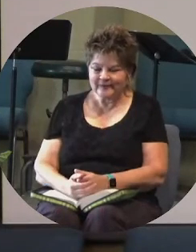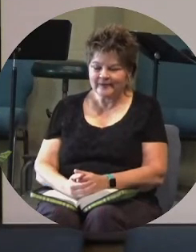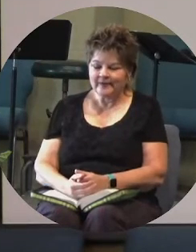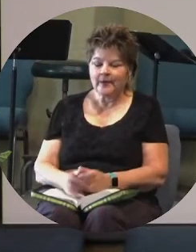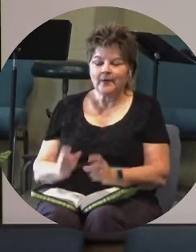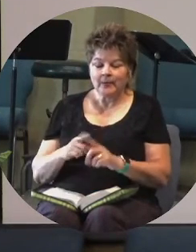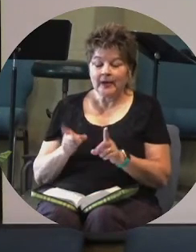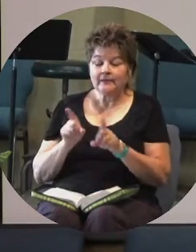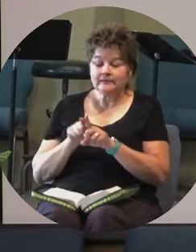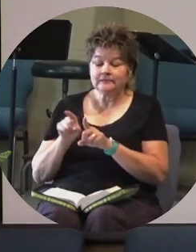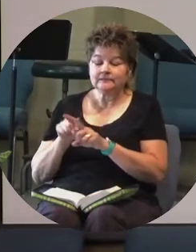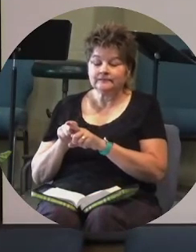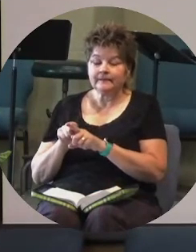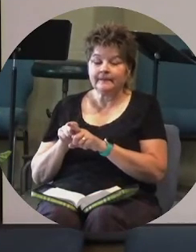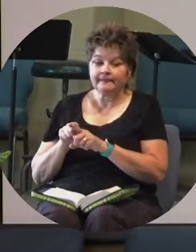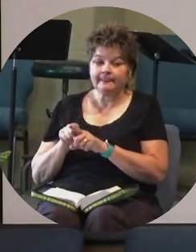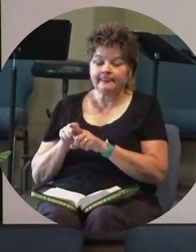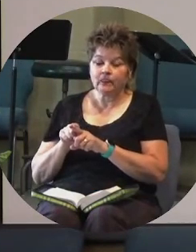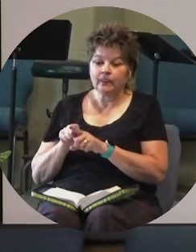But also,